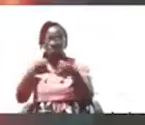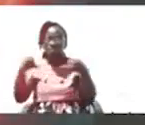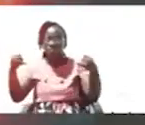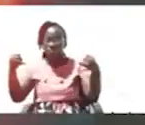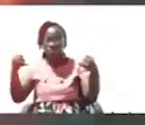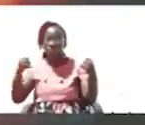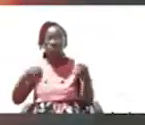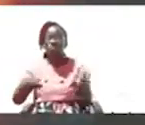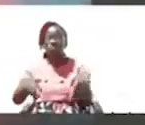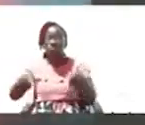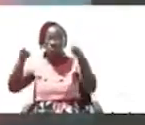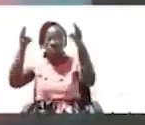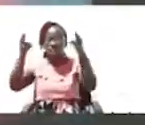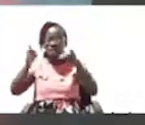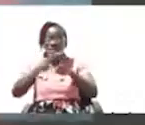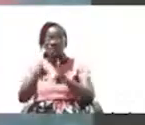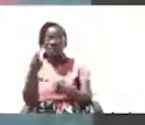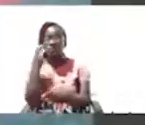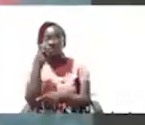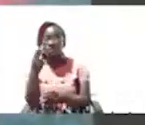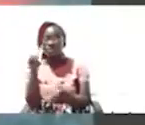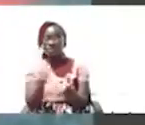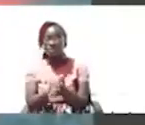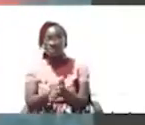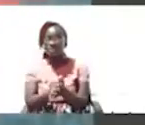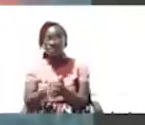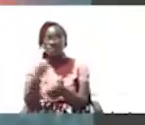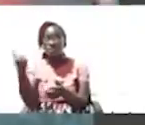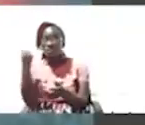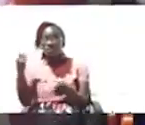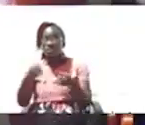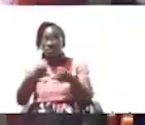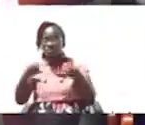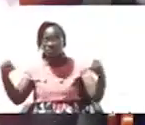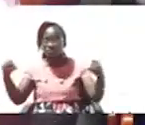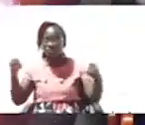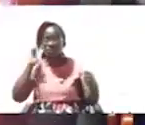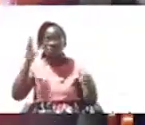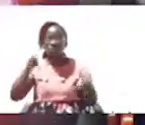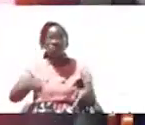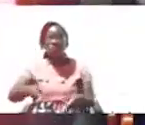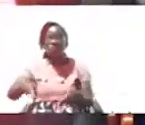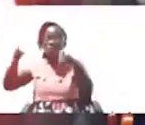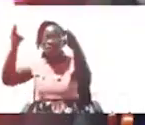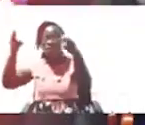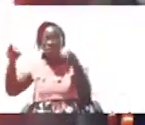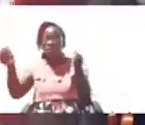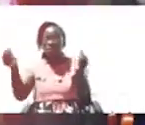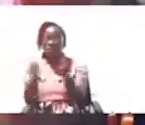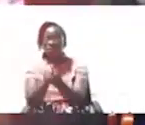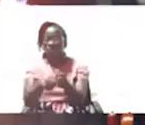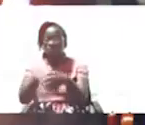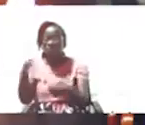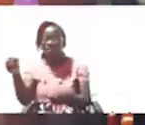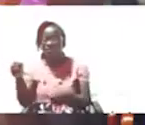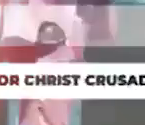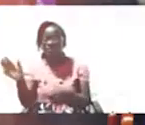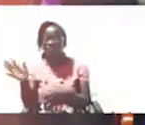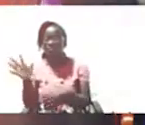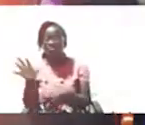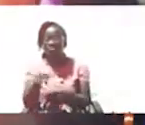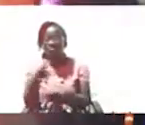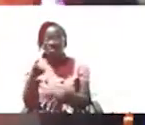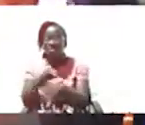see the rope by itself is going. And there is no tree. It is